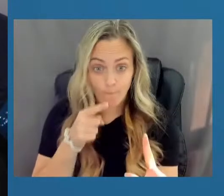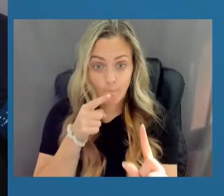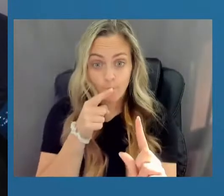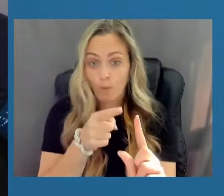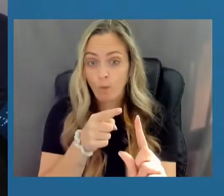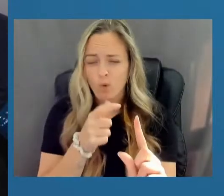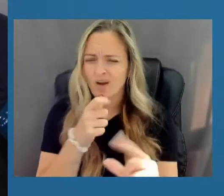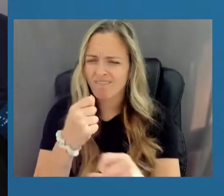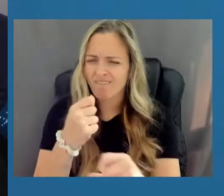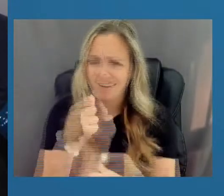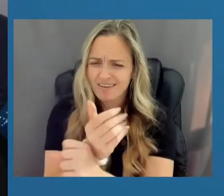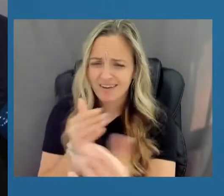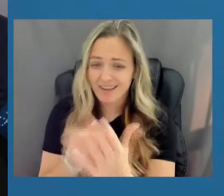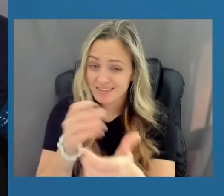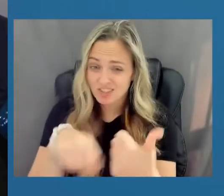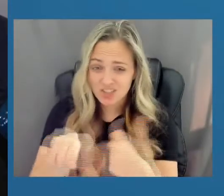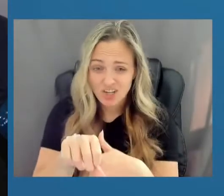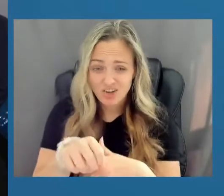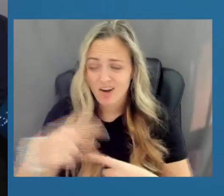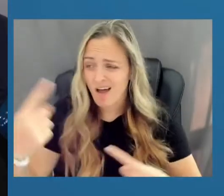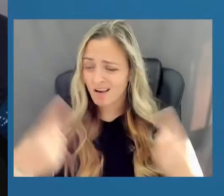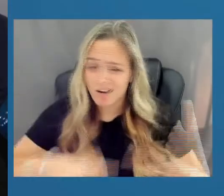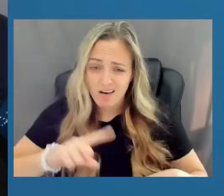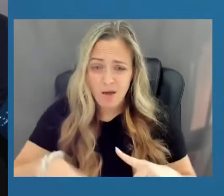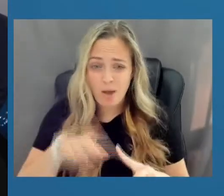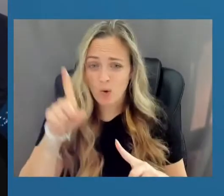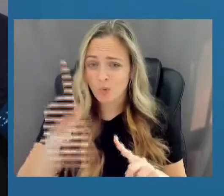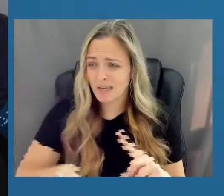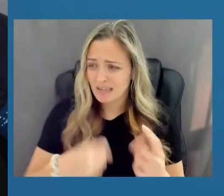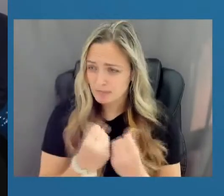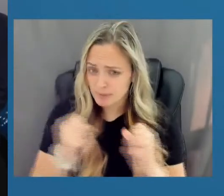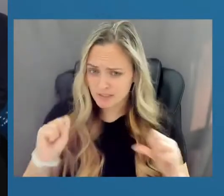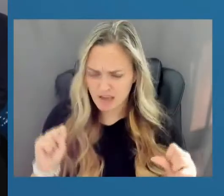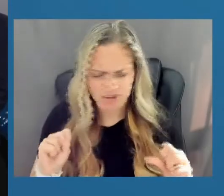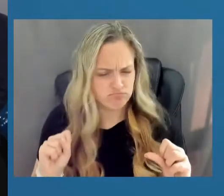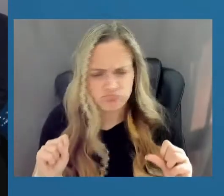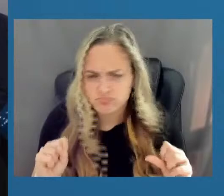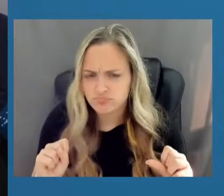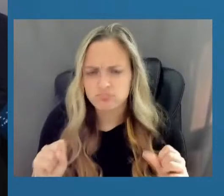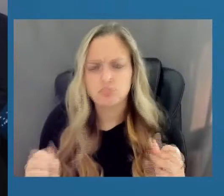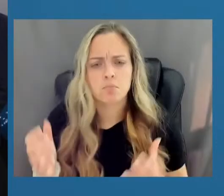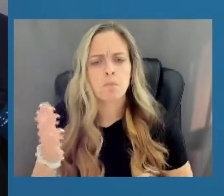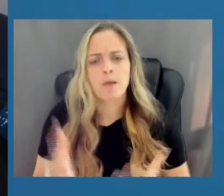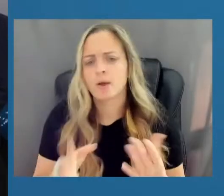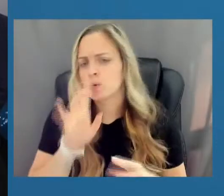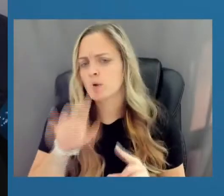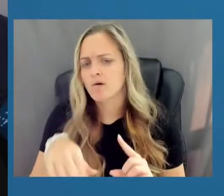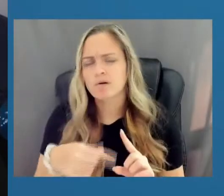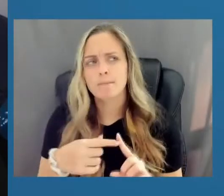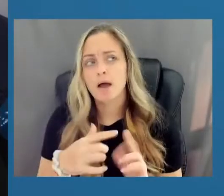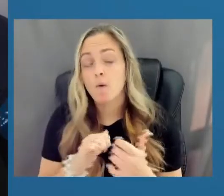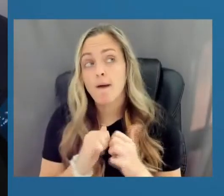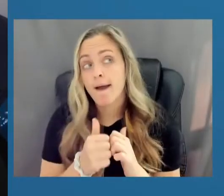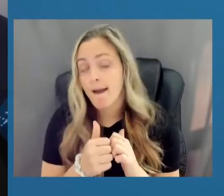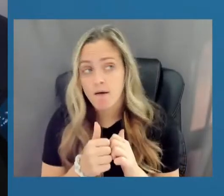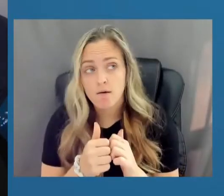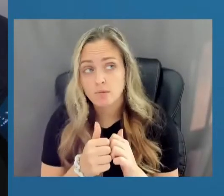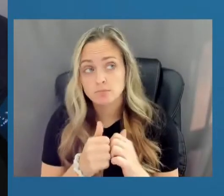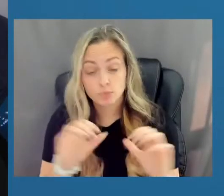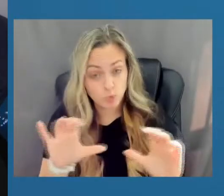not fighting about the need for public safety. We might talk about how to do